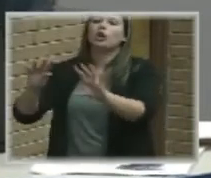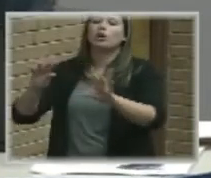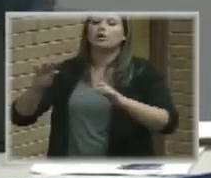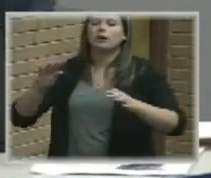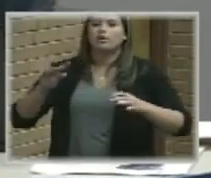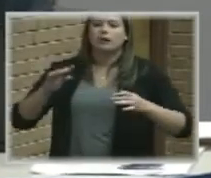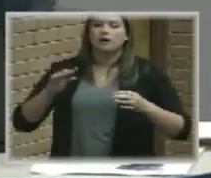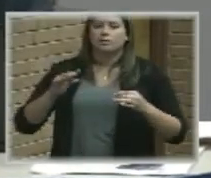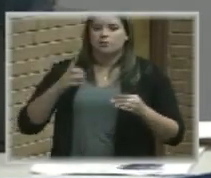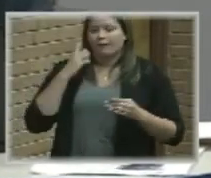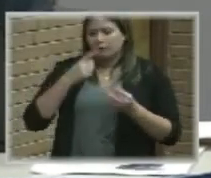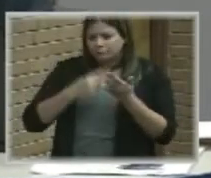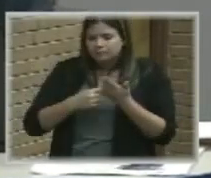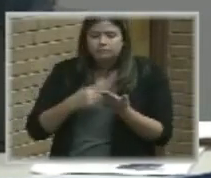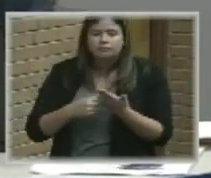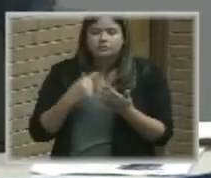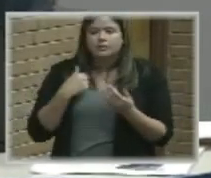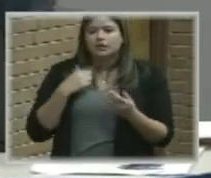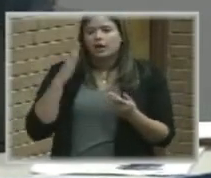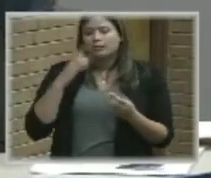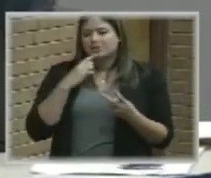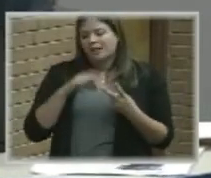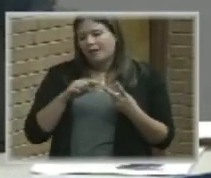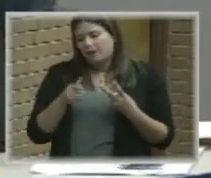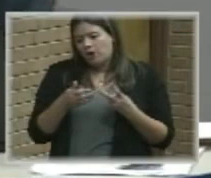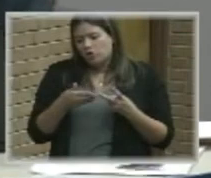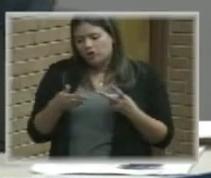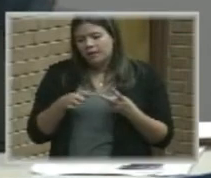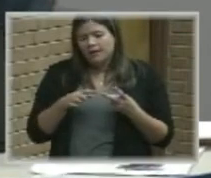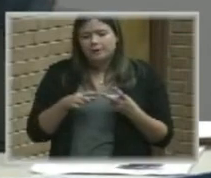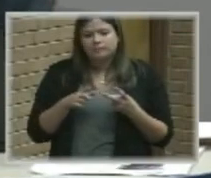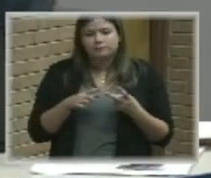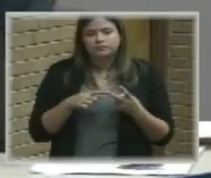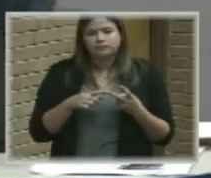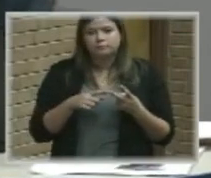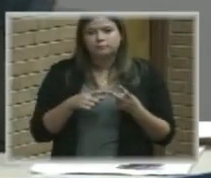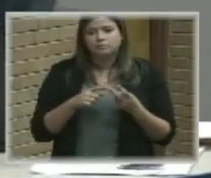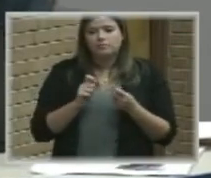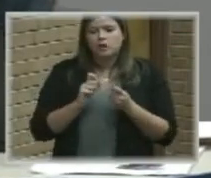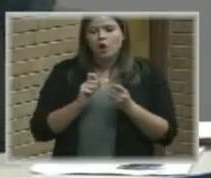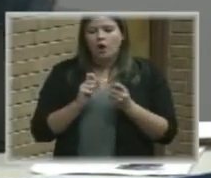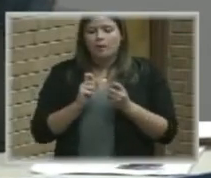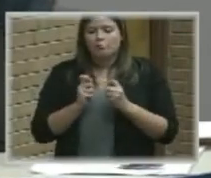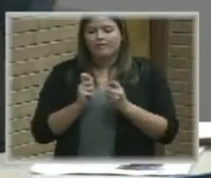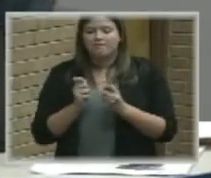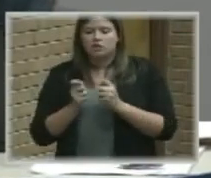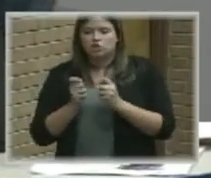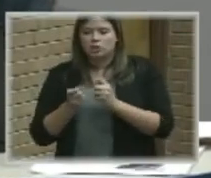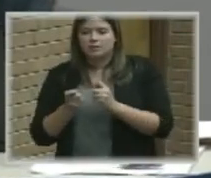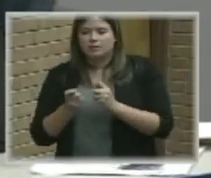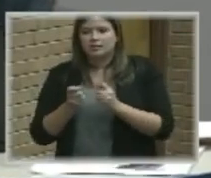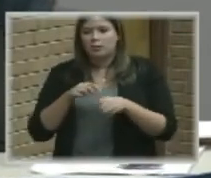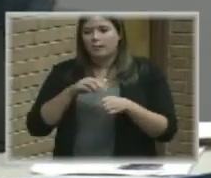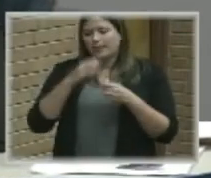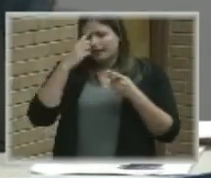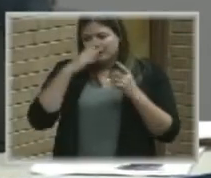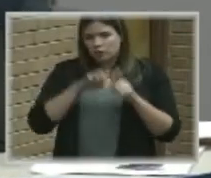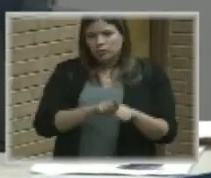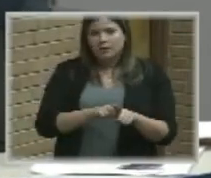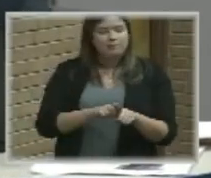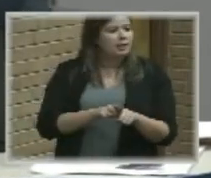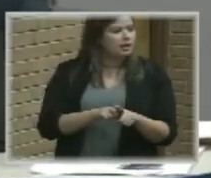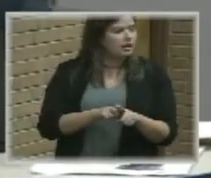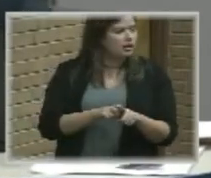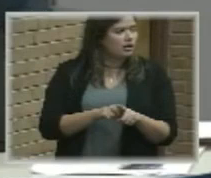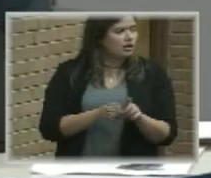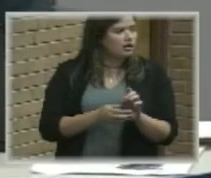And I would say the other thing is that there are provisions in the agreement that deal with the what